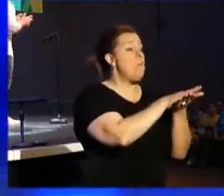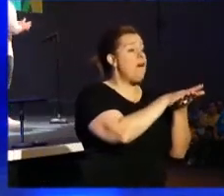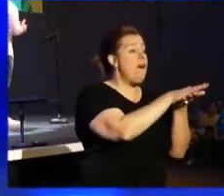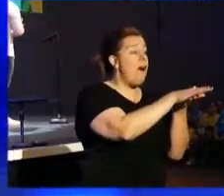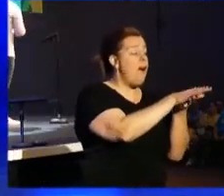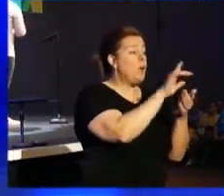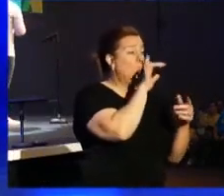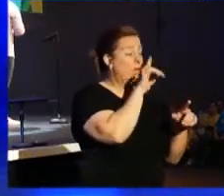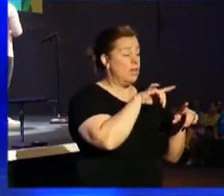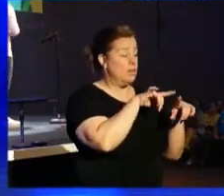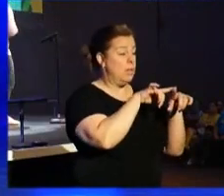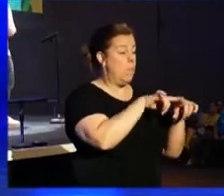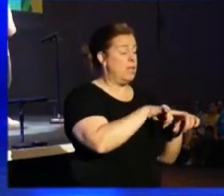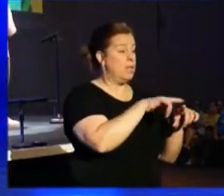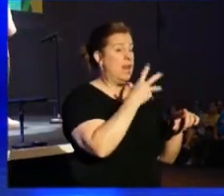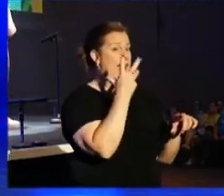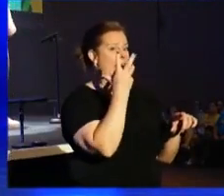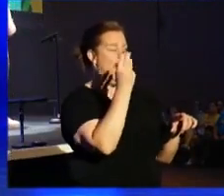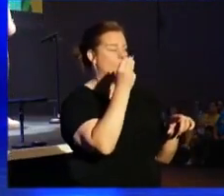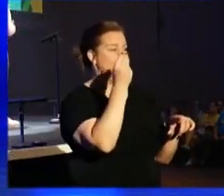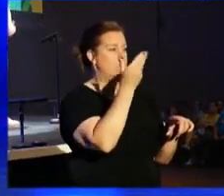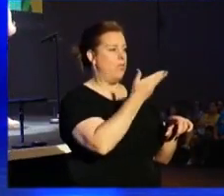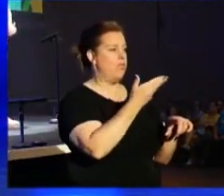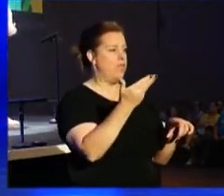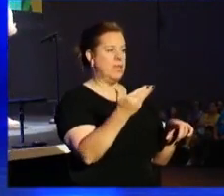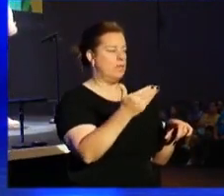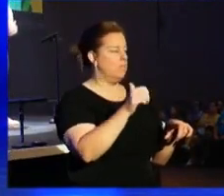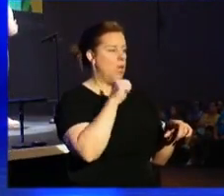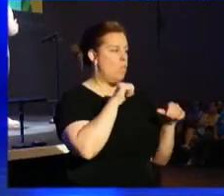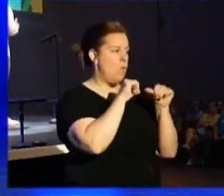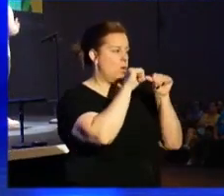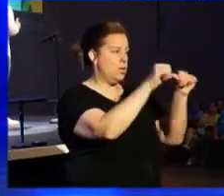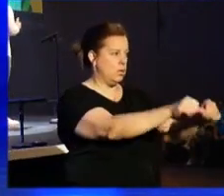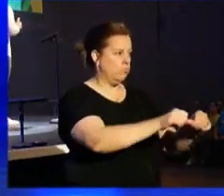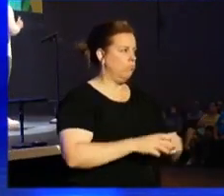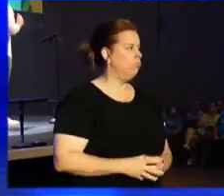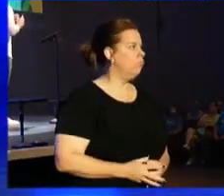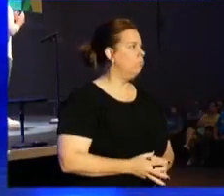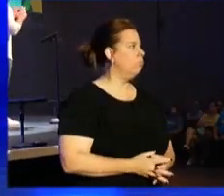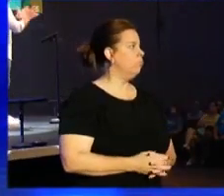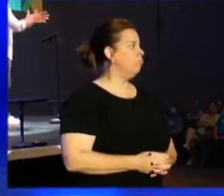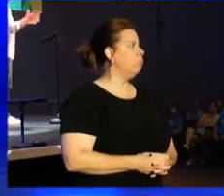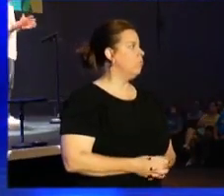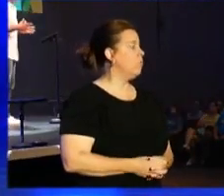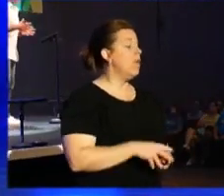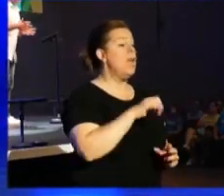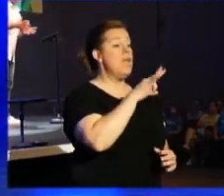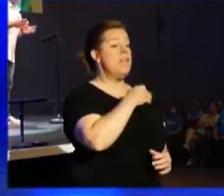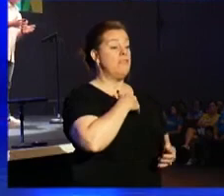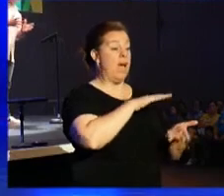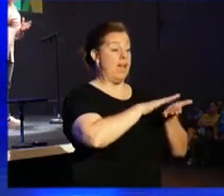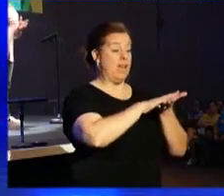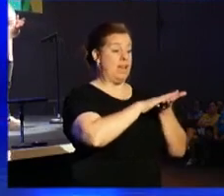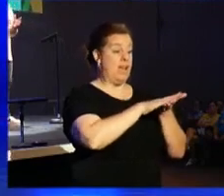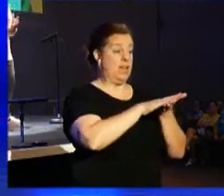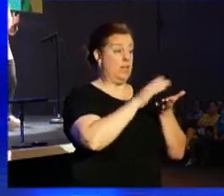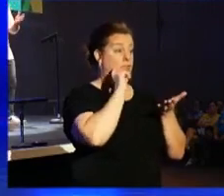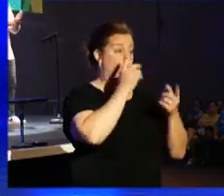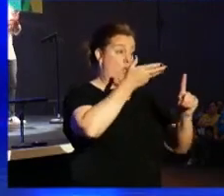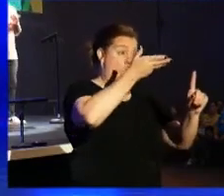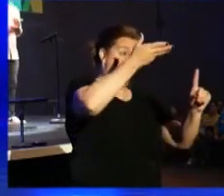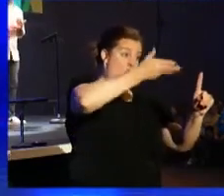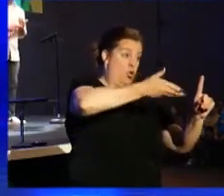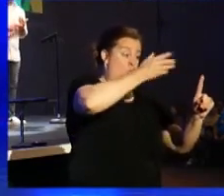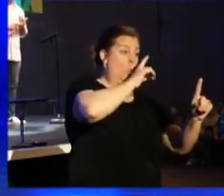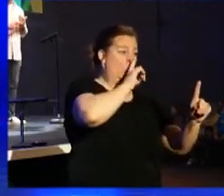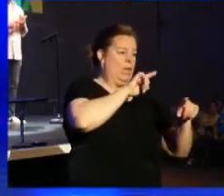is dependent on external factors, it's never going to last. If my kindness toward you is dependent on the kind of day